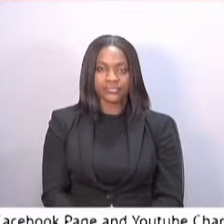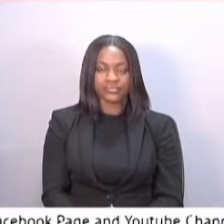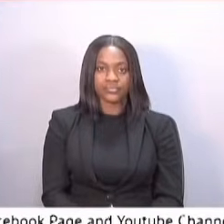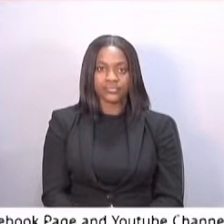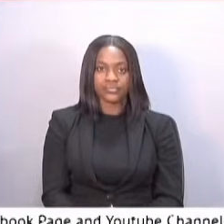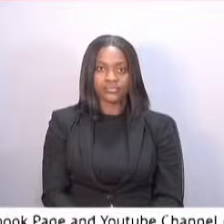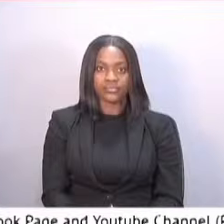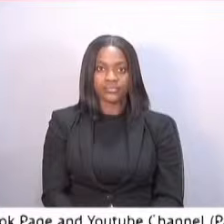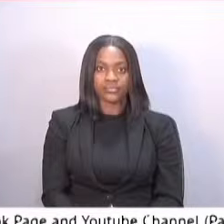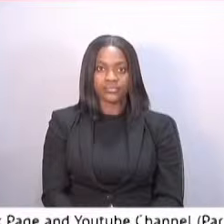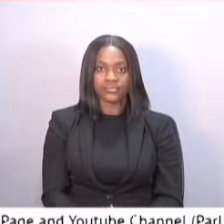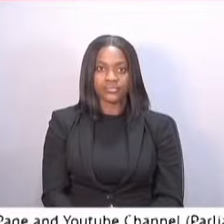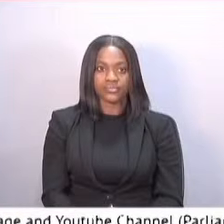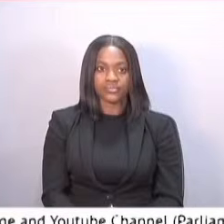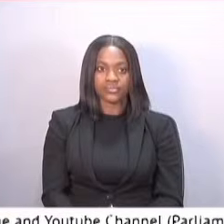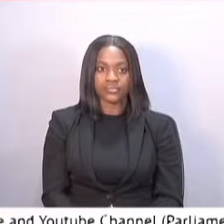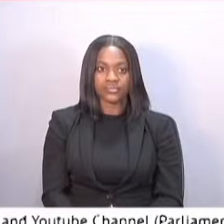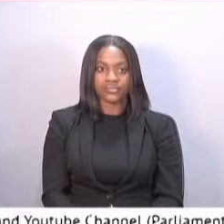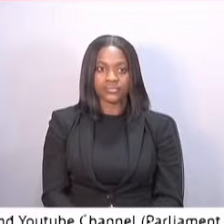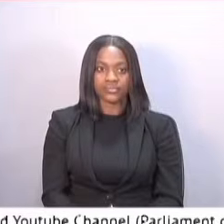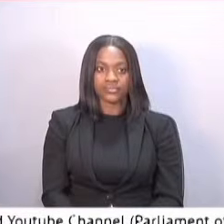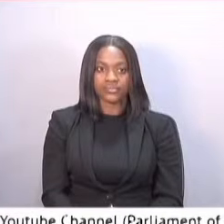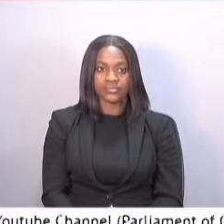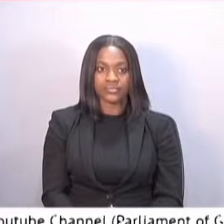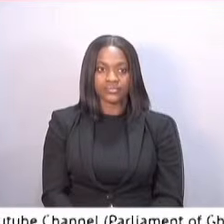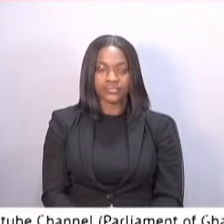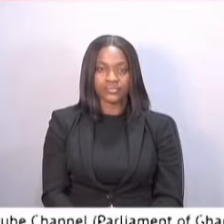Yes. Honourable Minister,